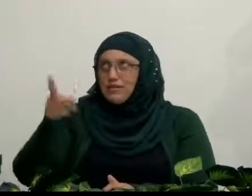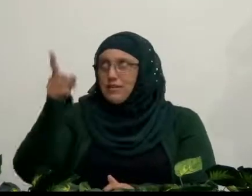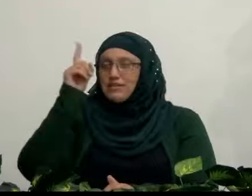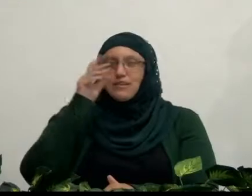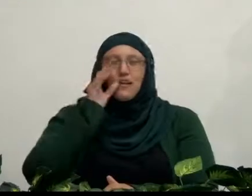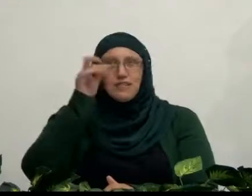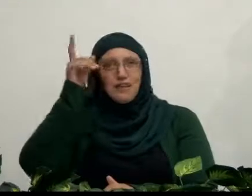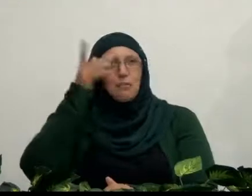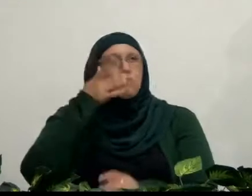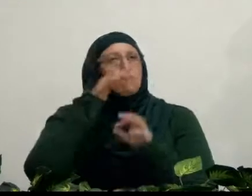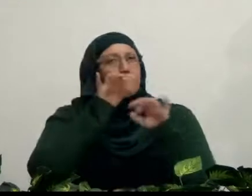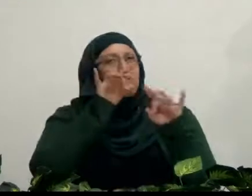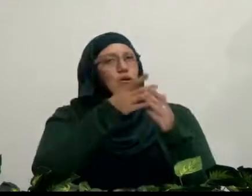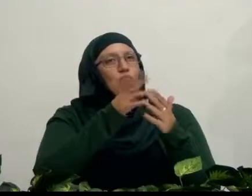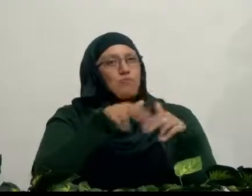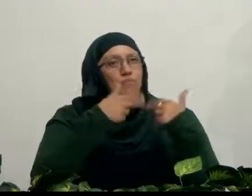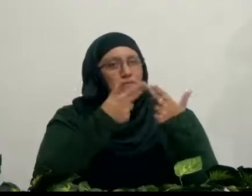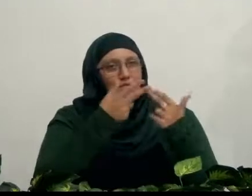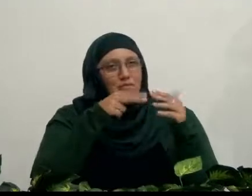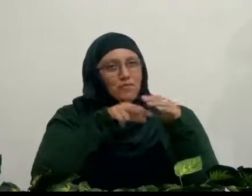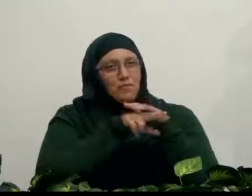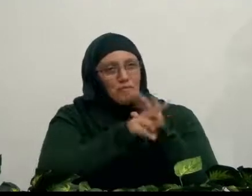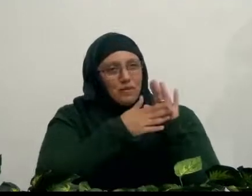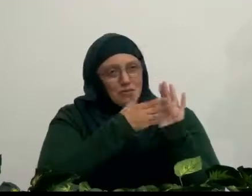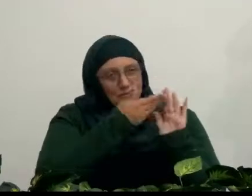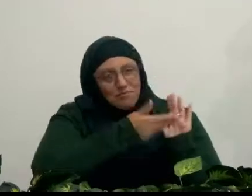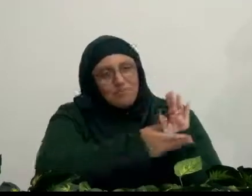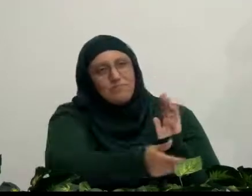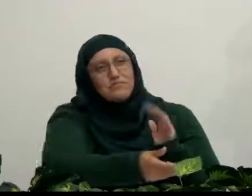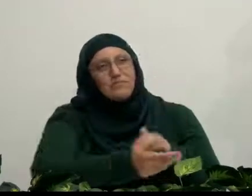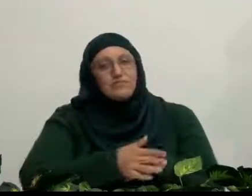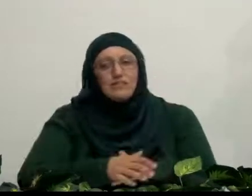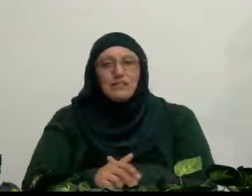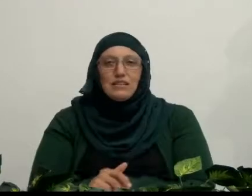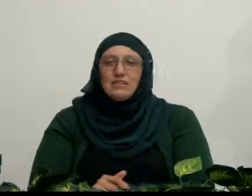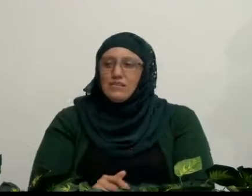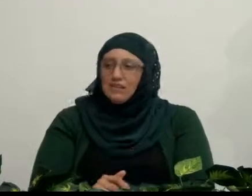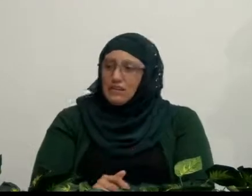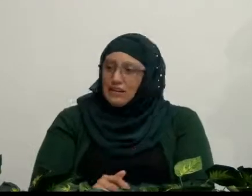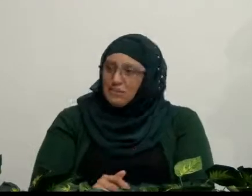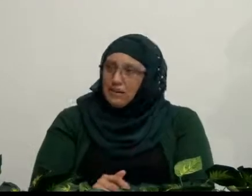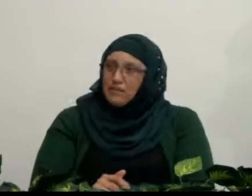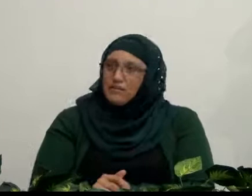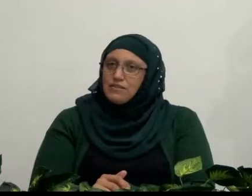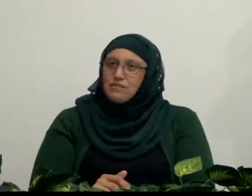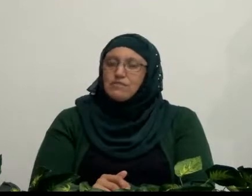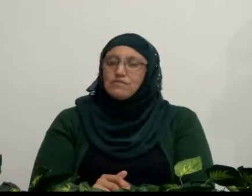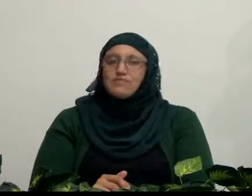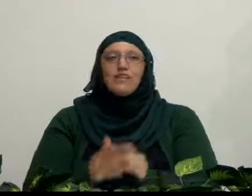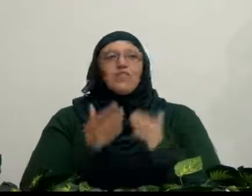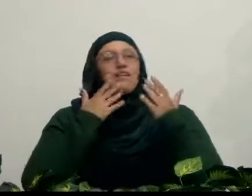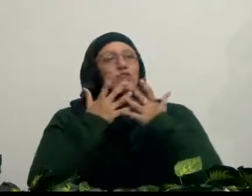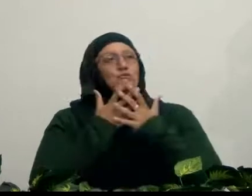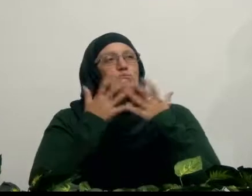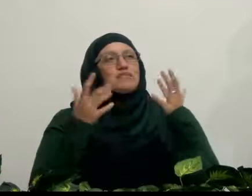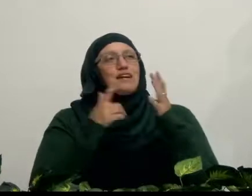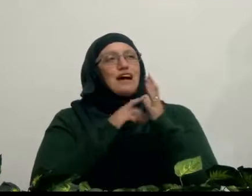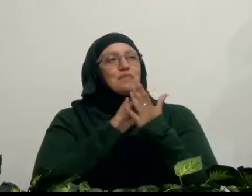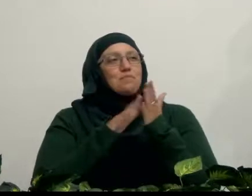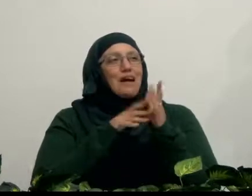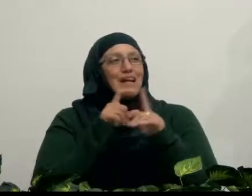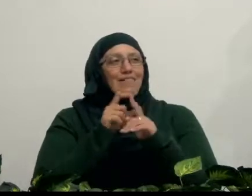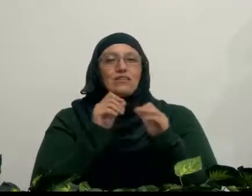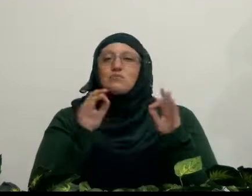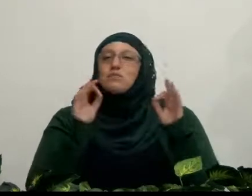ala Muhammad wa Ali Muhammad. Allahumma salli ala Muhammad wa ala Muhammad. Thank you very much, Ahmed. Yes, we have a